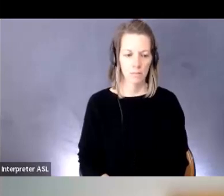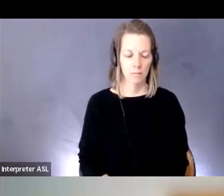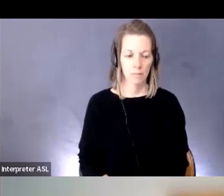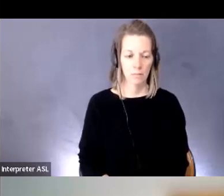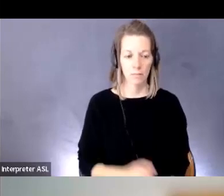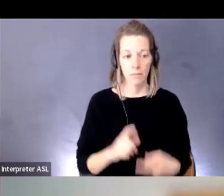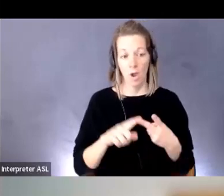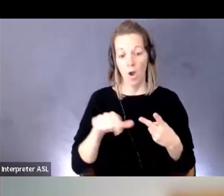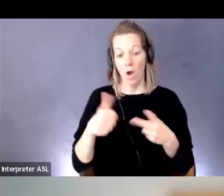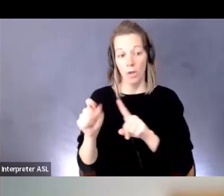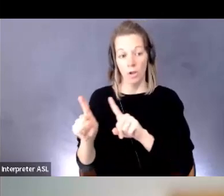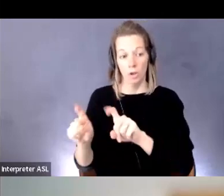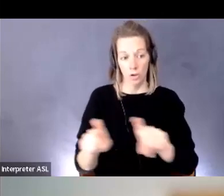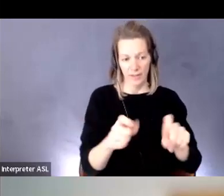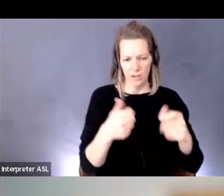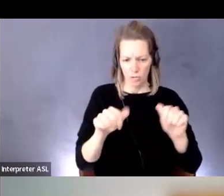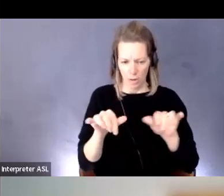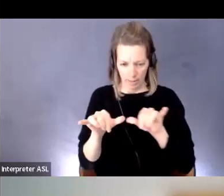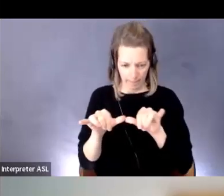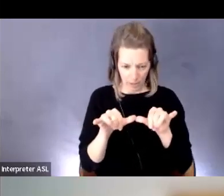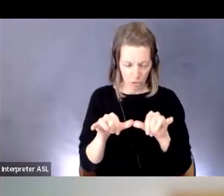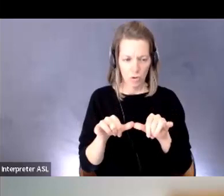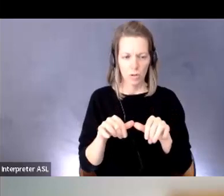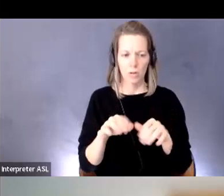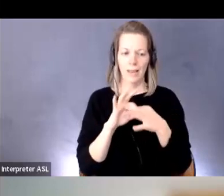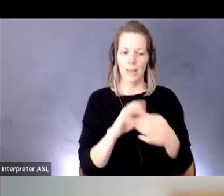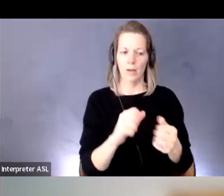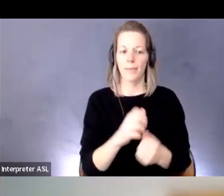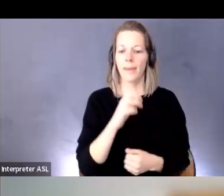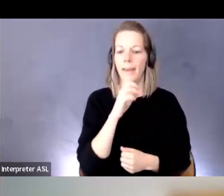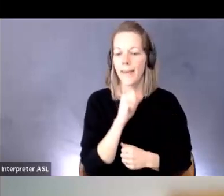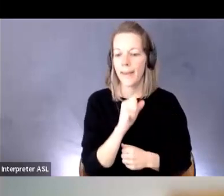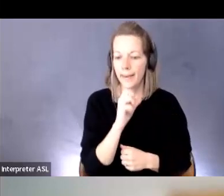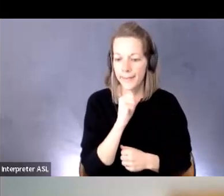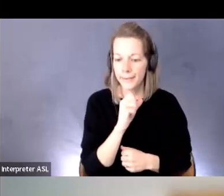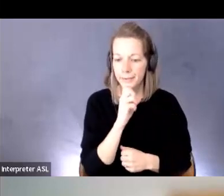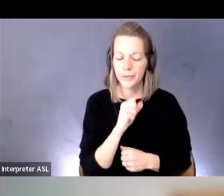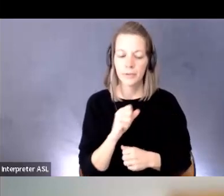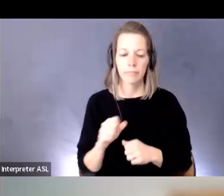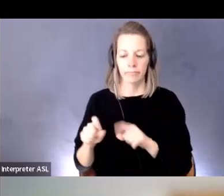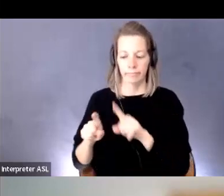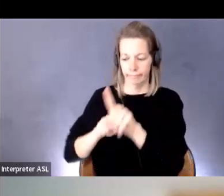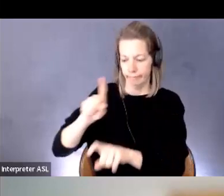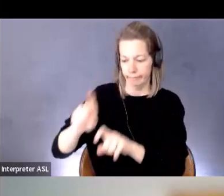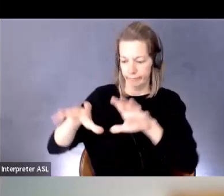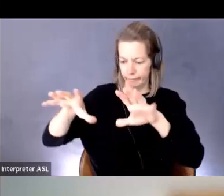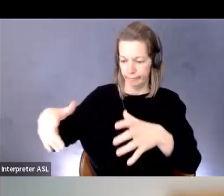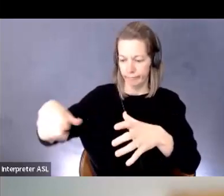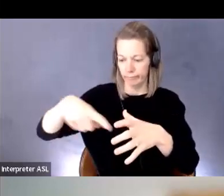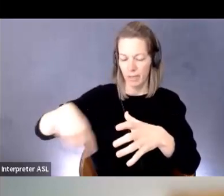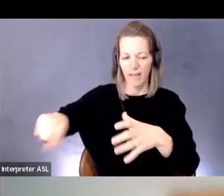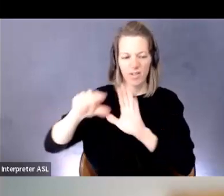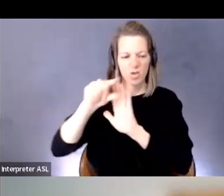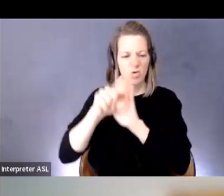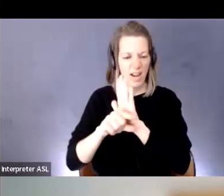Other surveys have tried using age-related proxy indicators. They might survey a particular set of grades in a